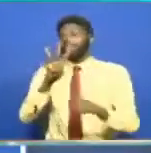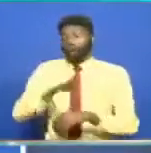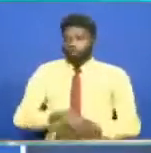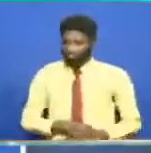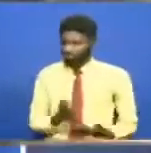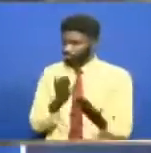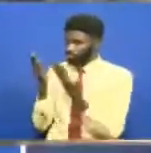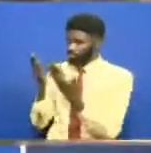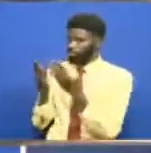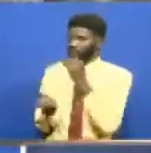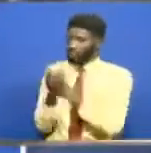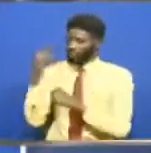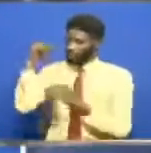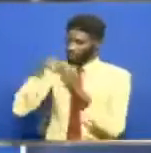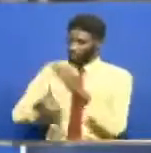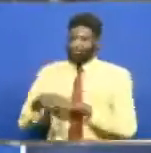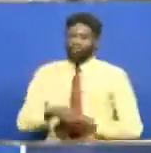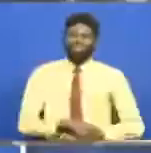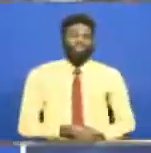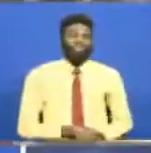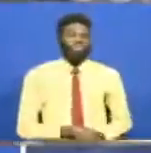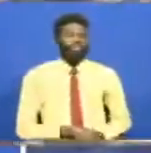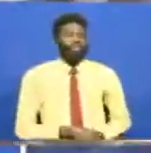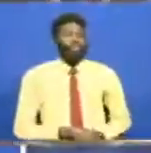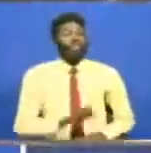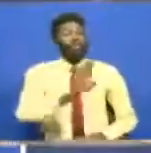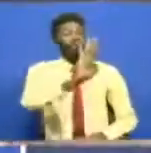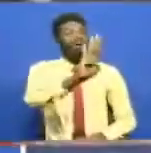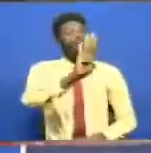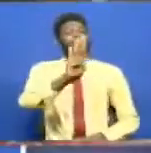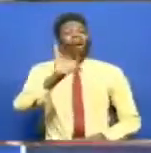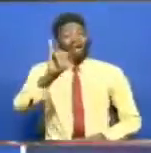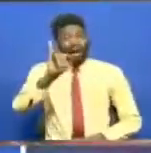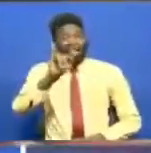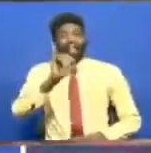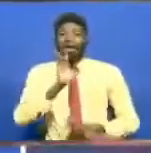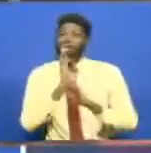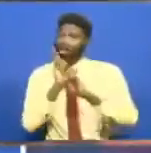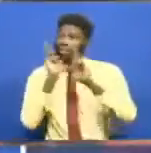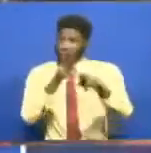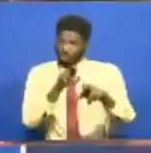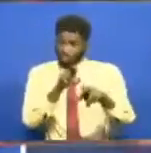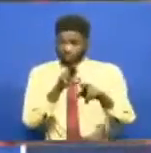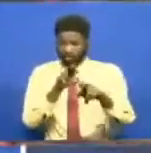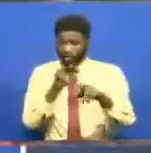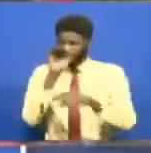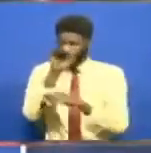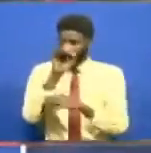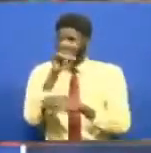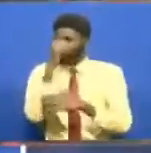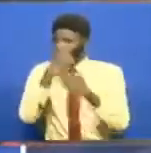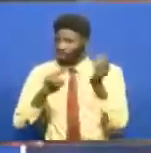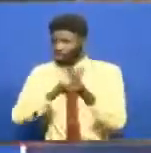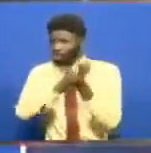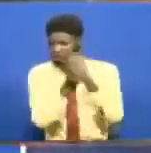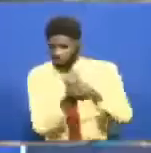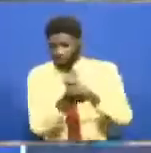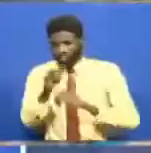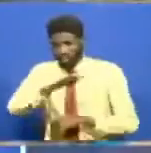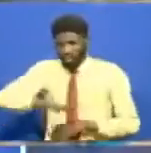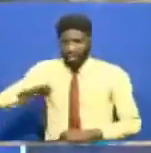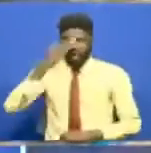more details. The Building Bridges Initiative report has proposed a raft of changes in the